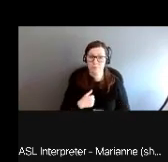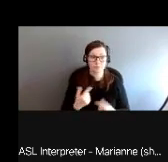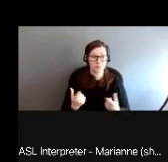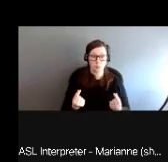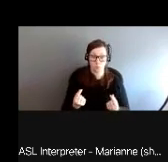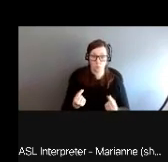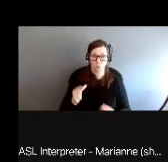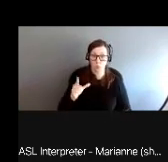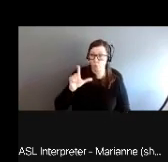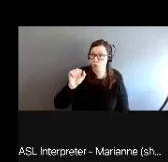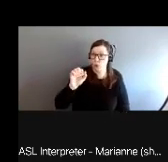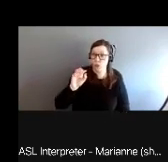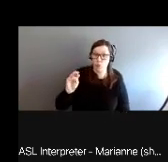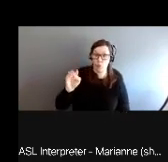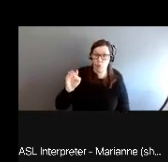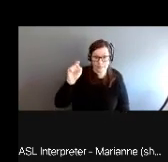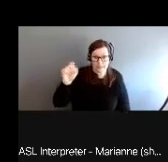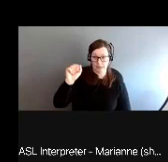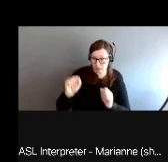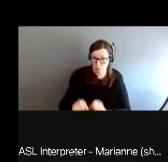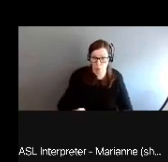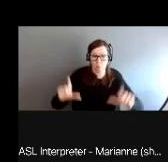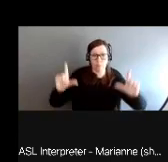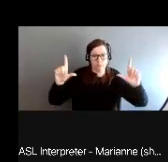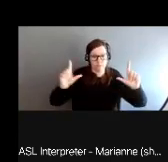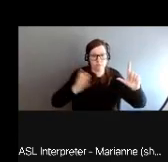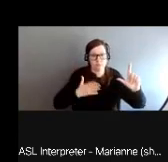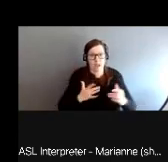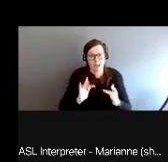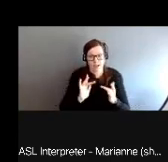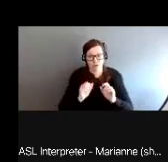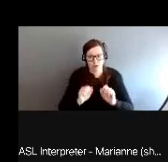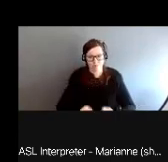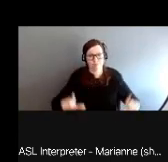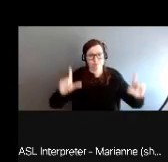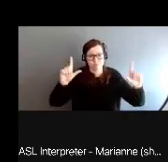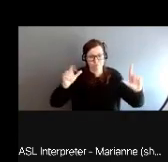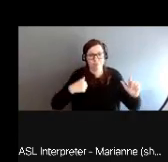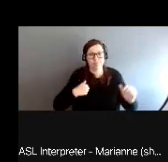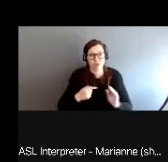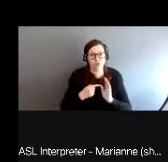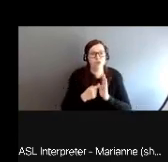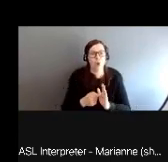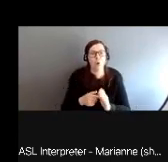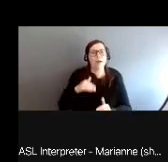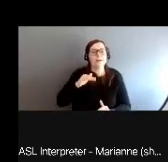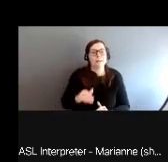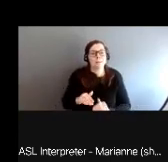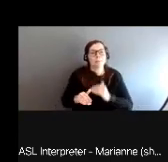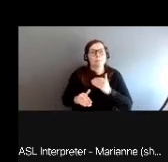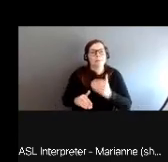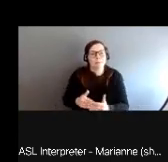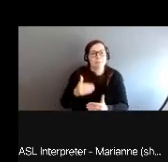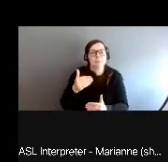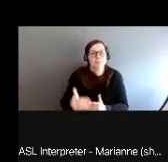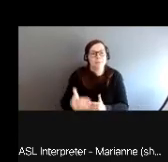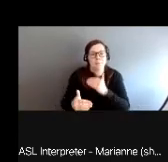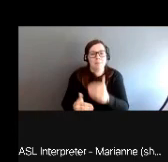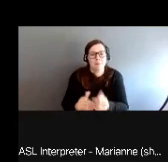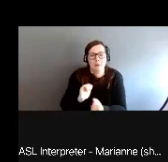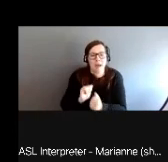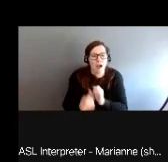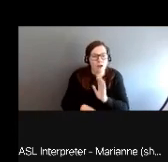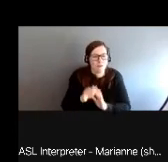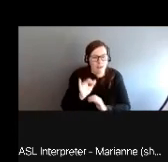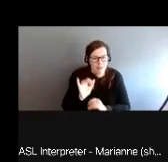to that recording immediately from Loom. It's a very, very quick process. Screencastify will have a similar option as well, but it's just the